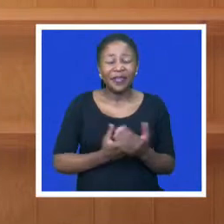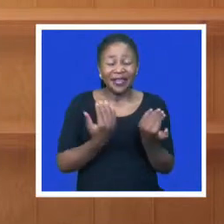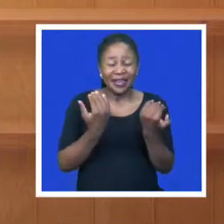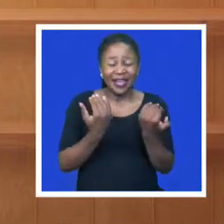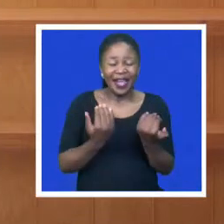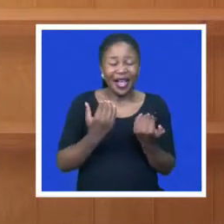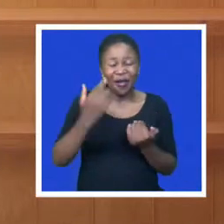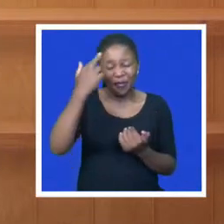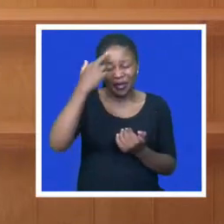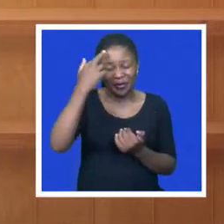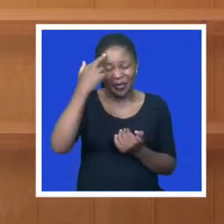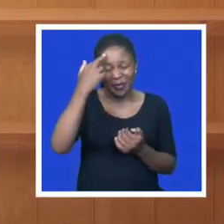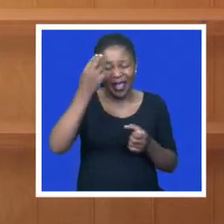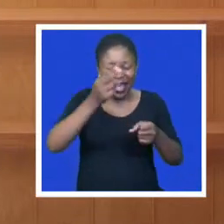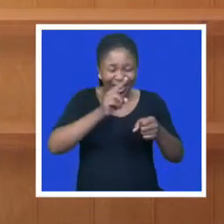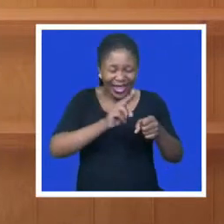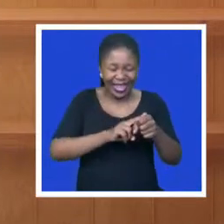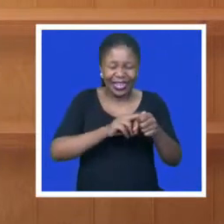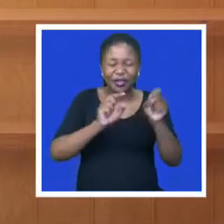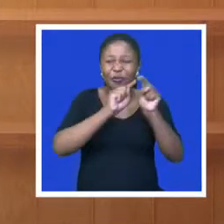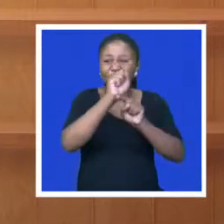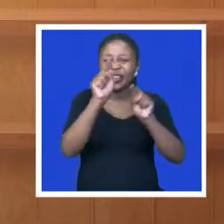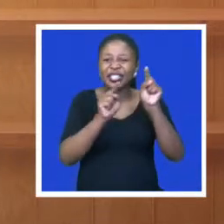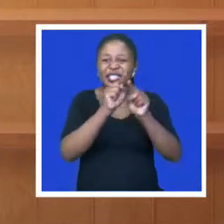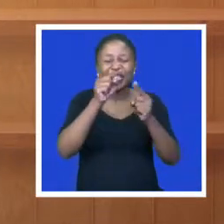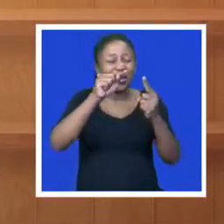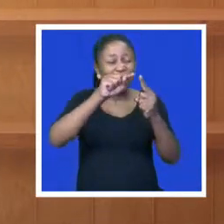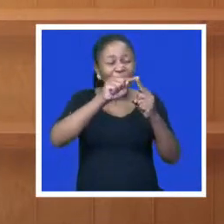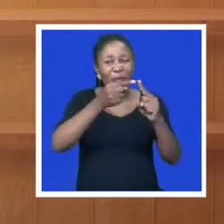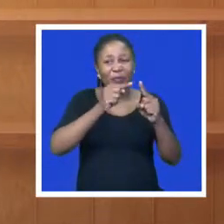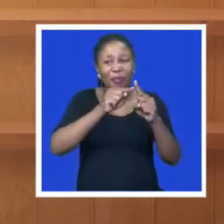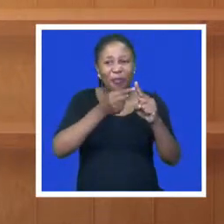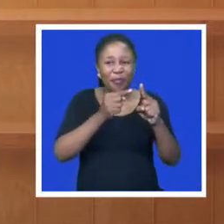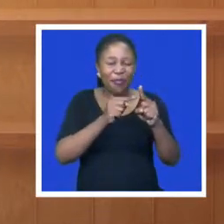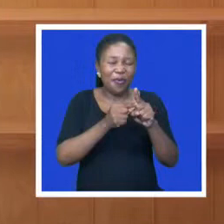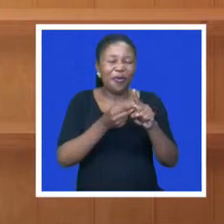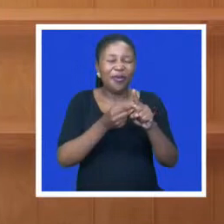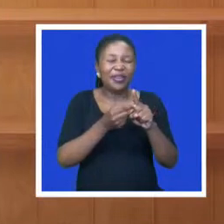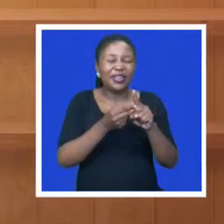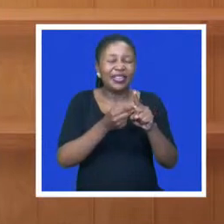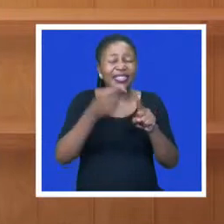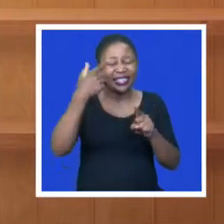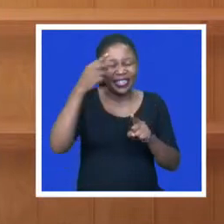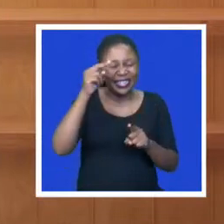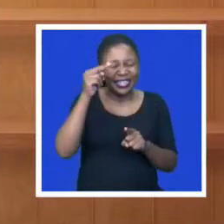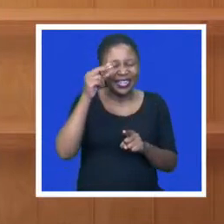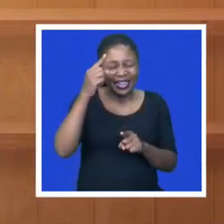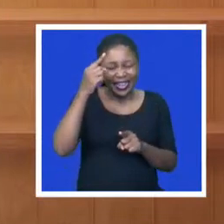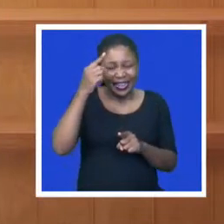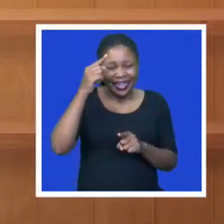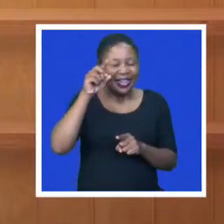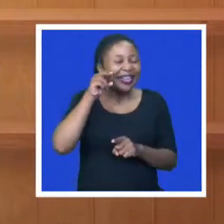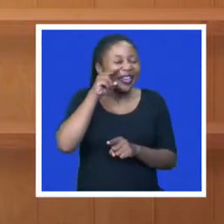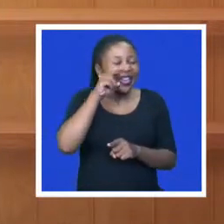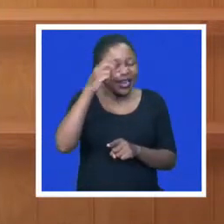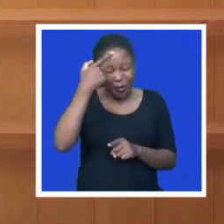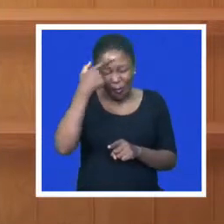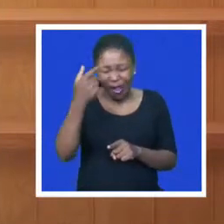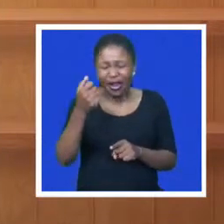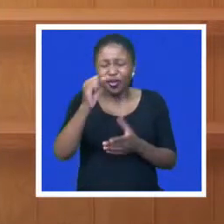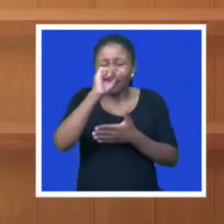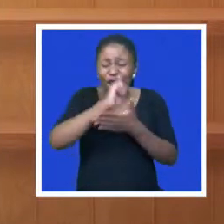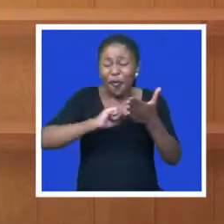you say that the point you are talking about now, it is another person's view, not your view, as we have taken the